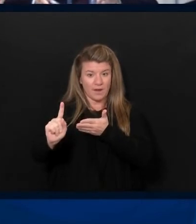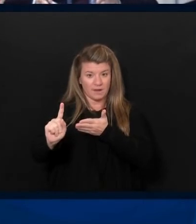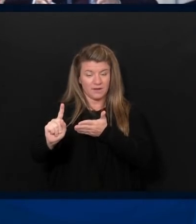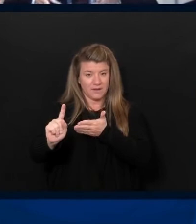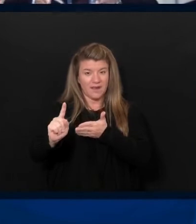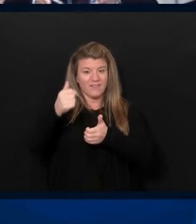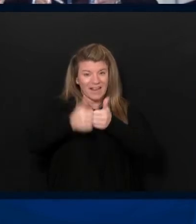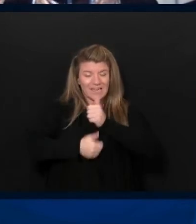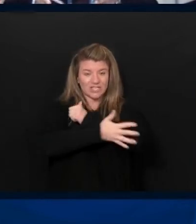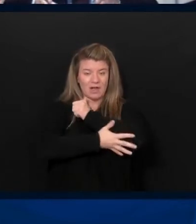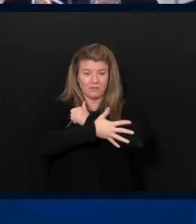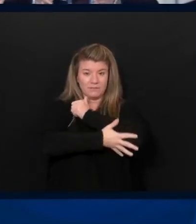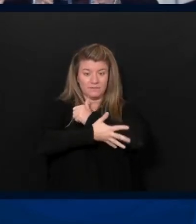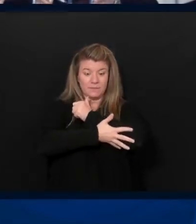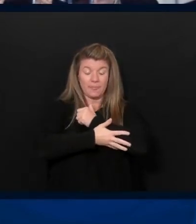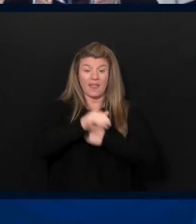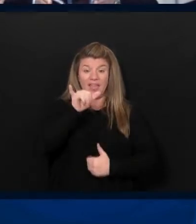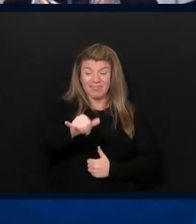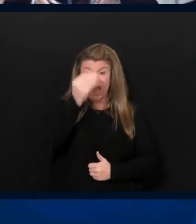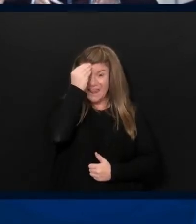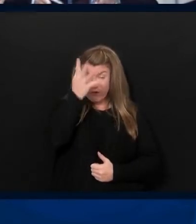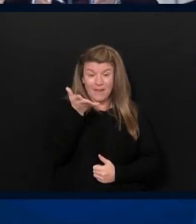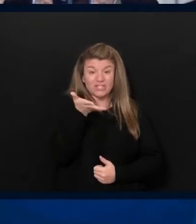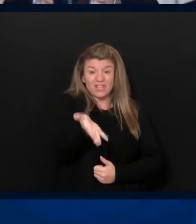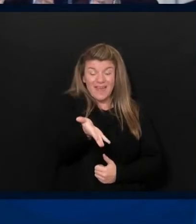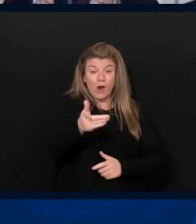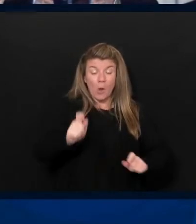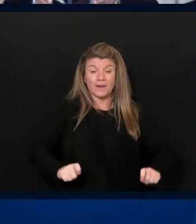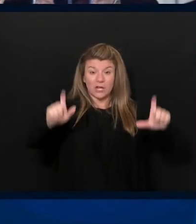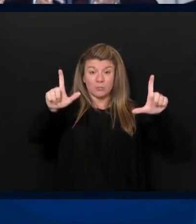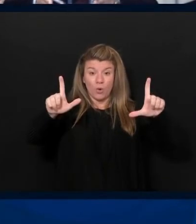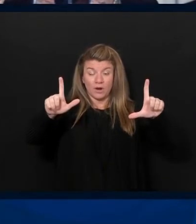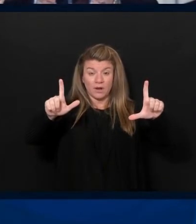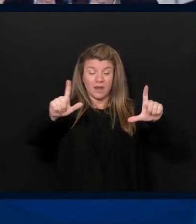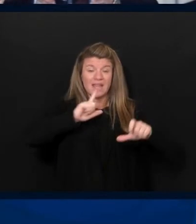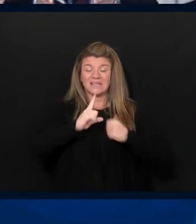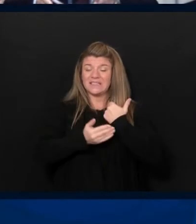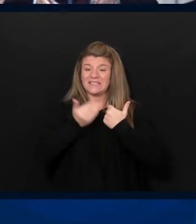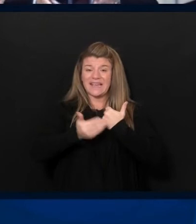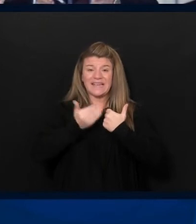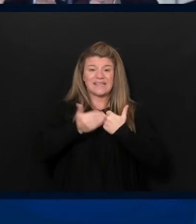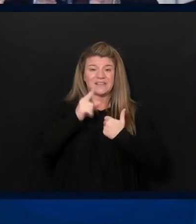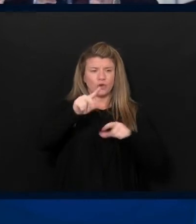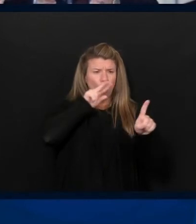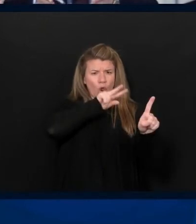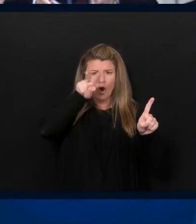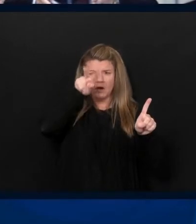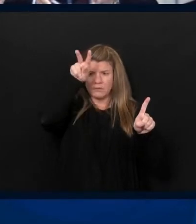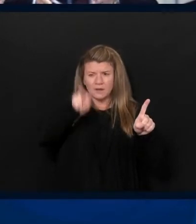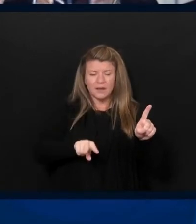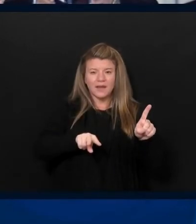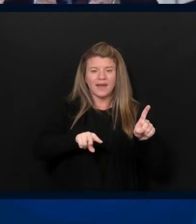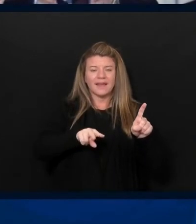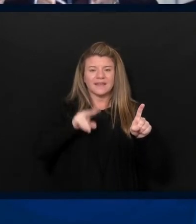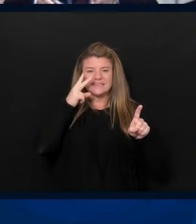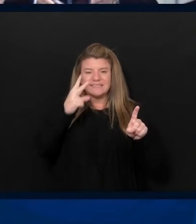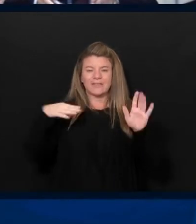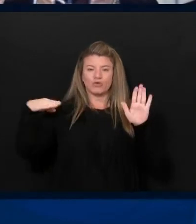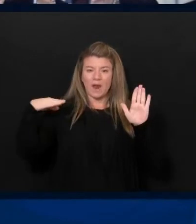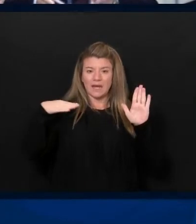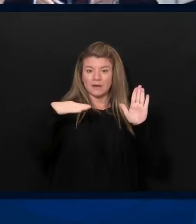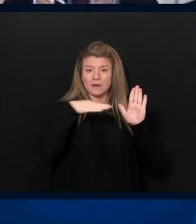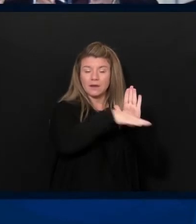for each county. So that information is on the dashboard. It's very easy to look at the trend on the infection rate and